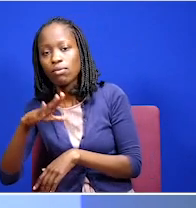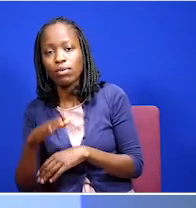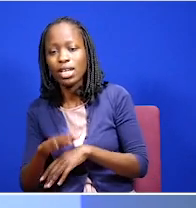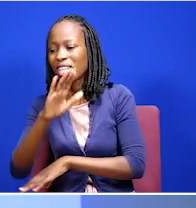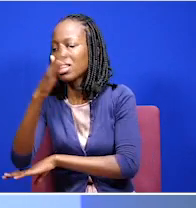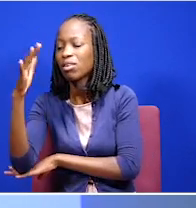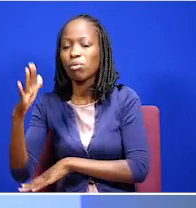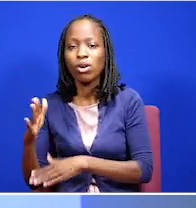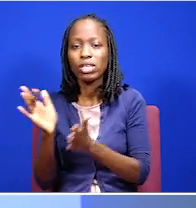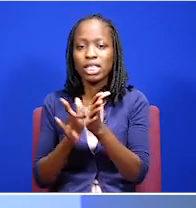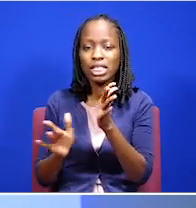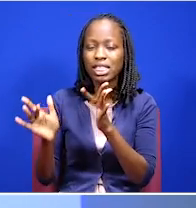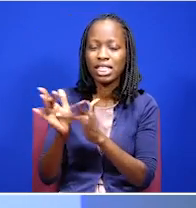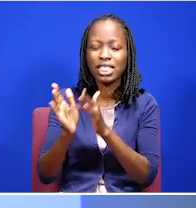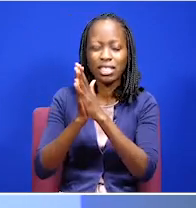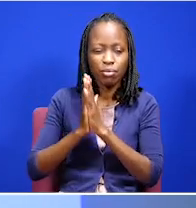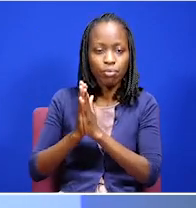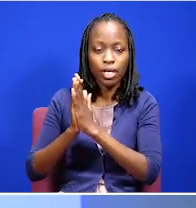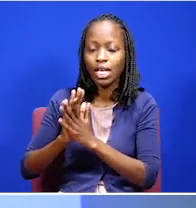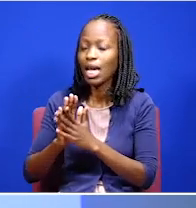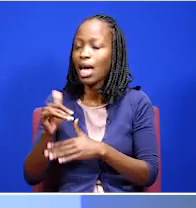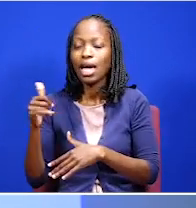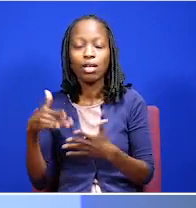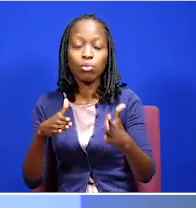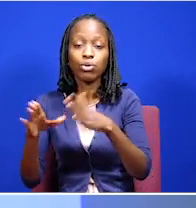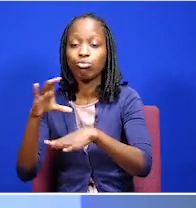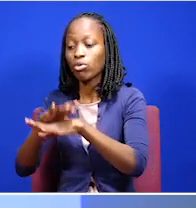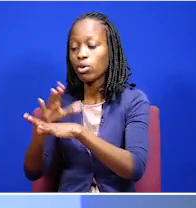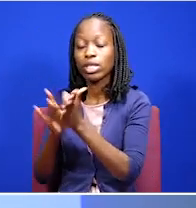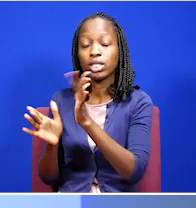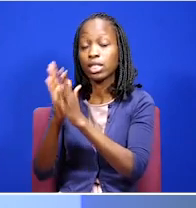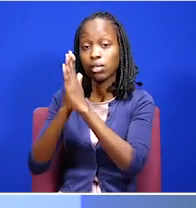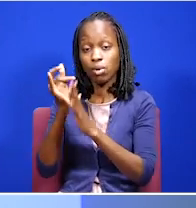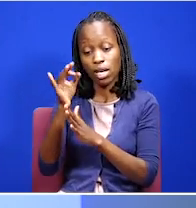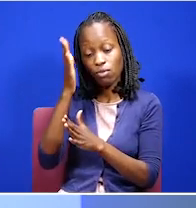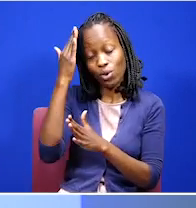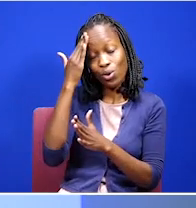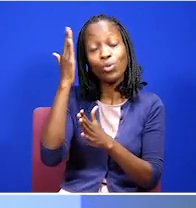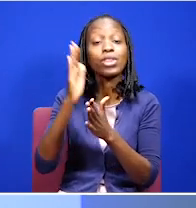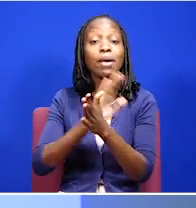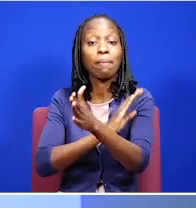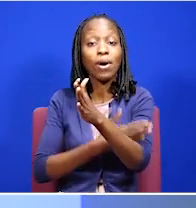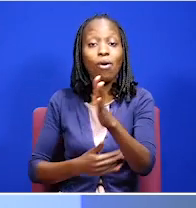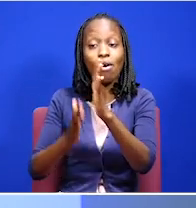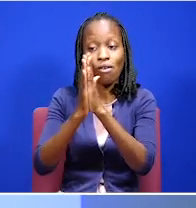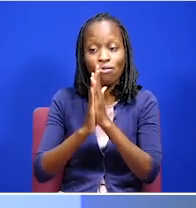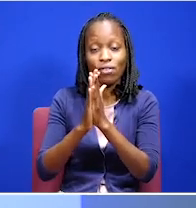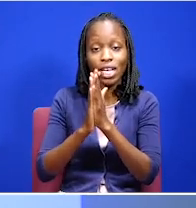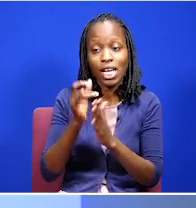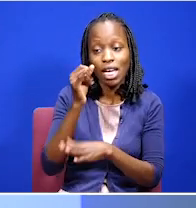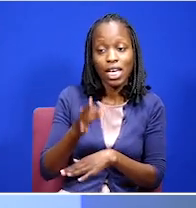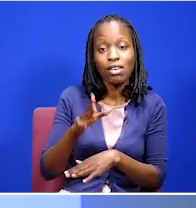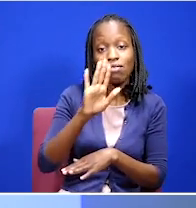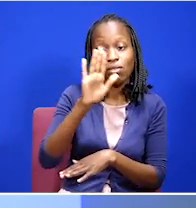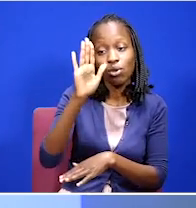at night, in the evening, in the wilderness, in the bush. He just did it at every opportunity. And